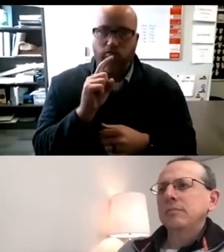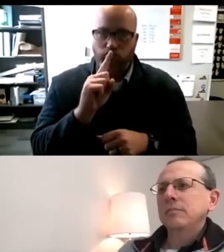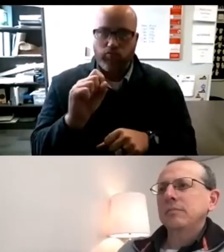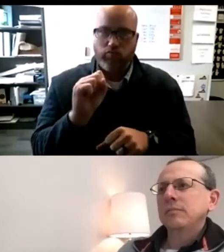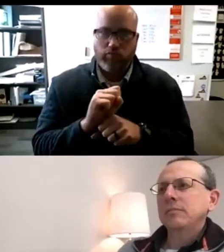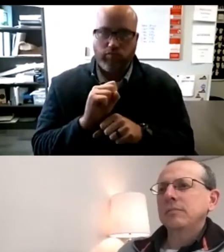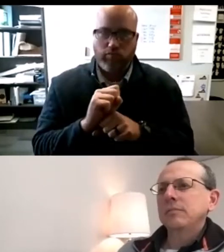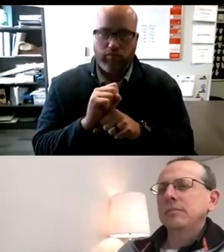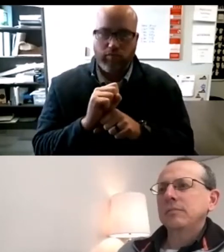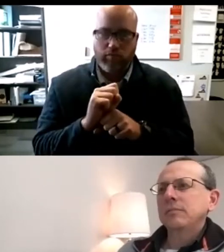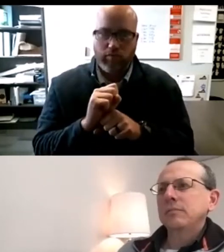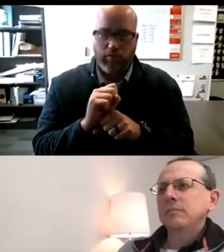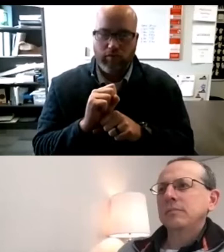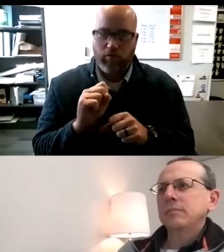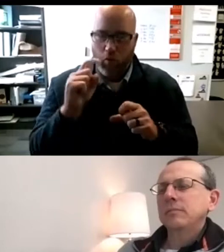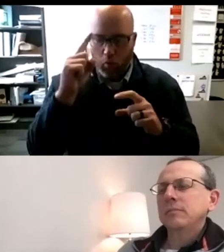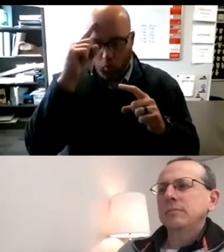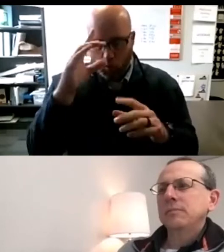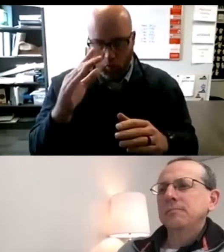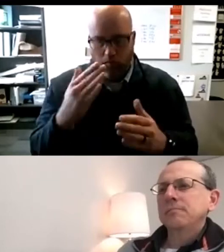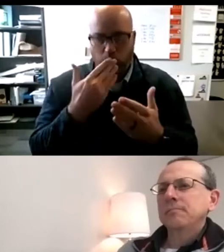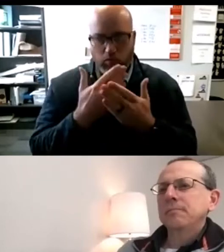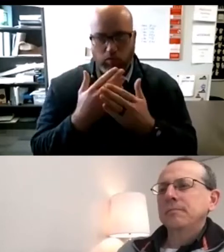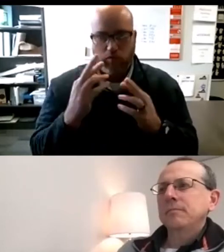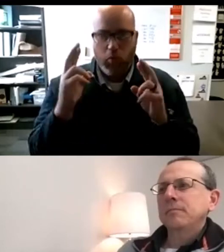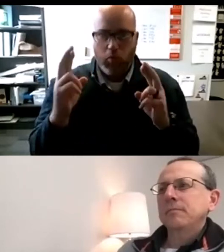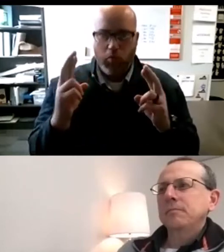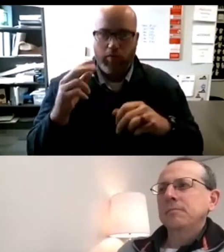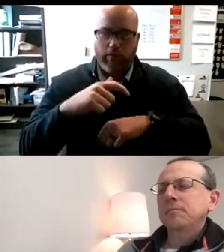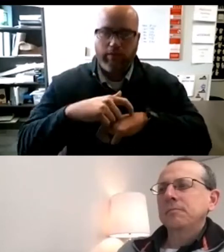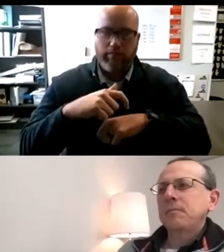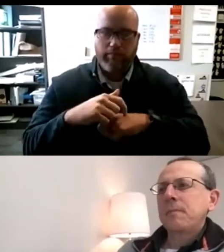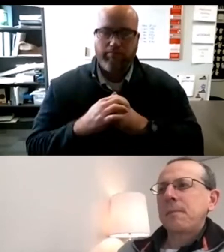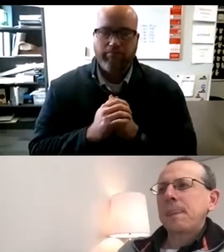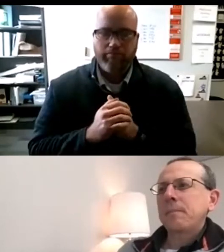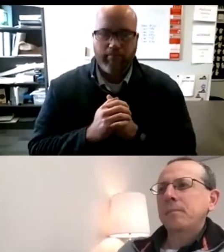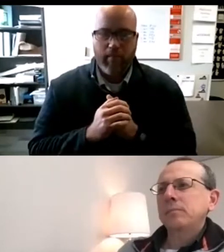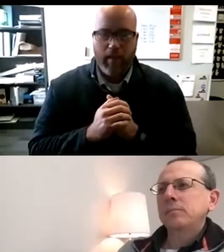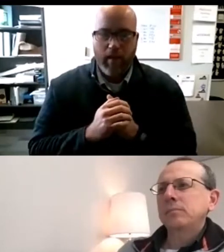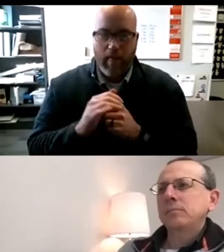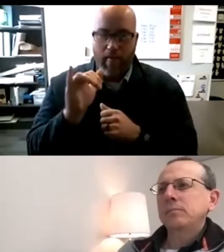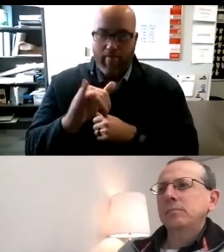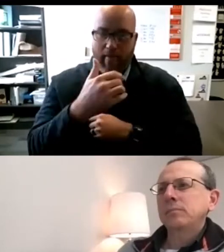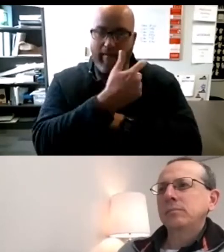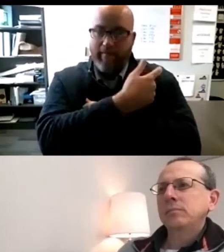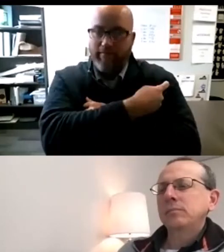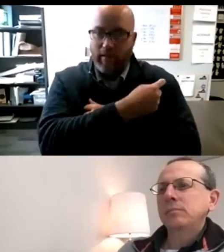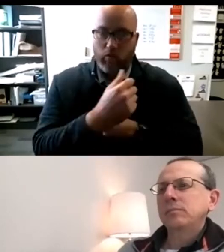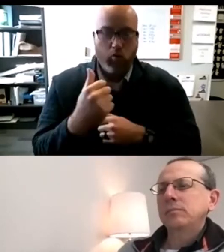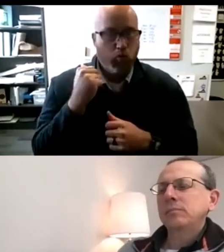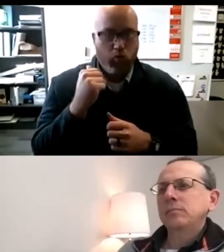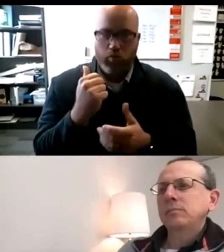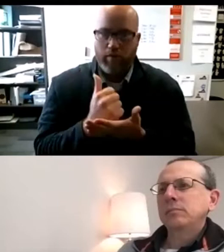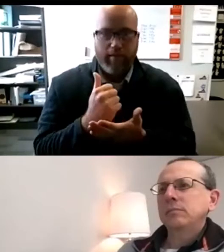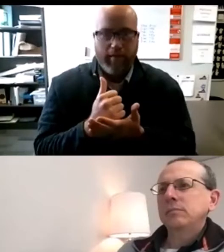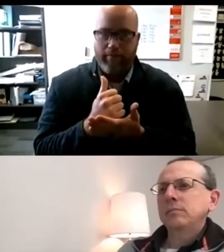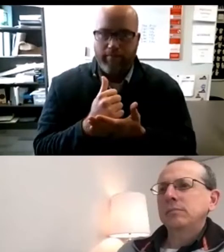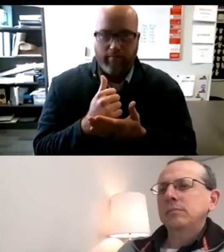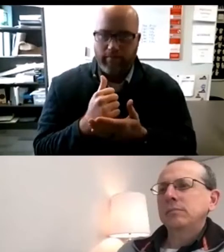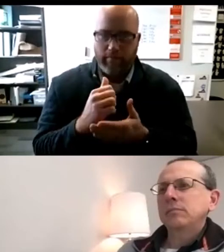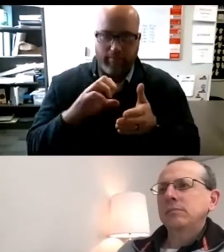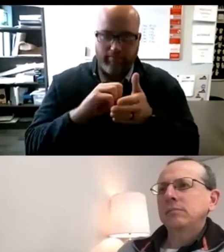a hopeful time. However, the vaccine will not help us take out